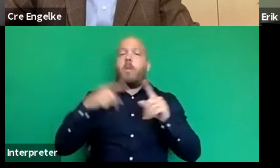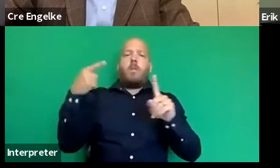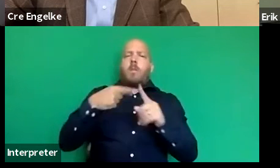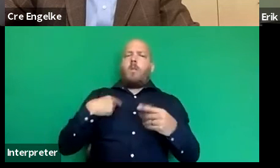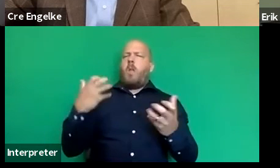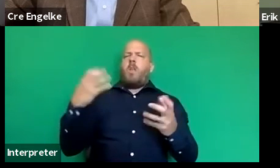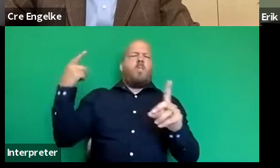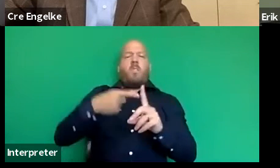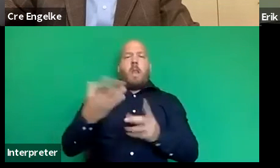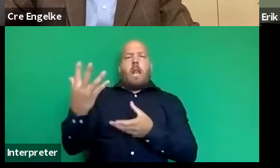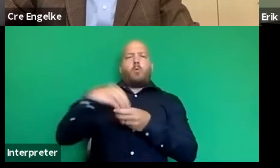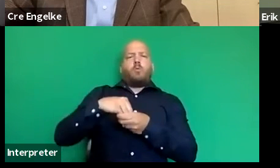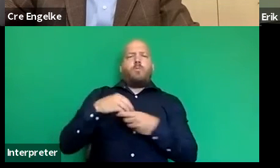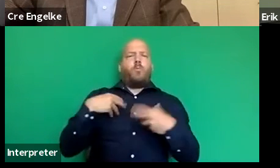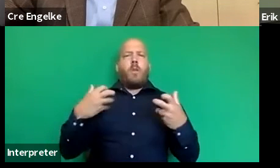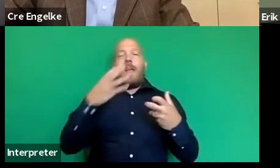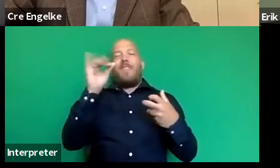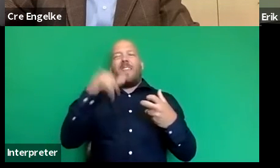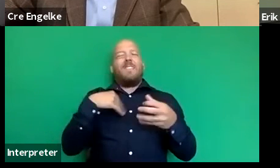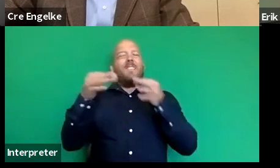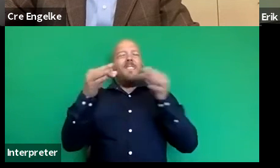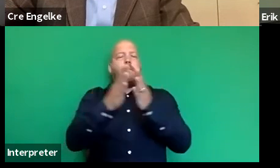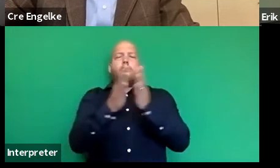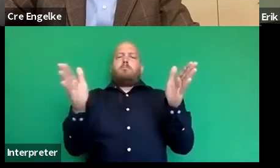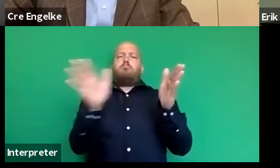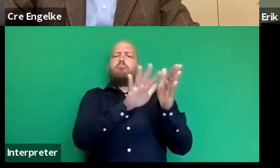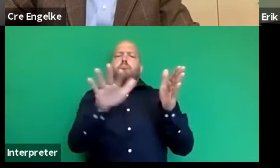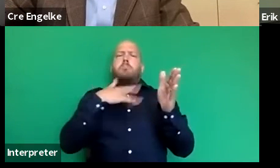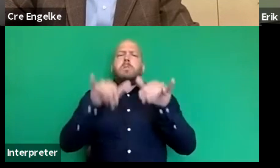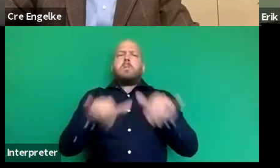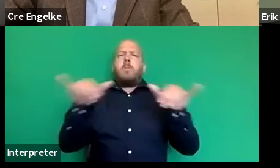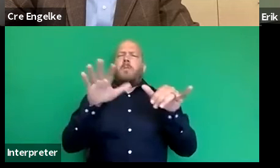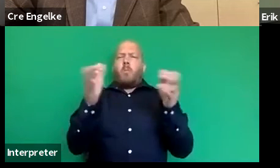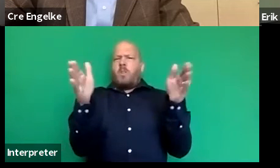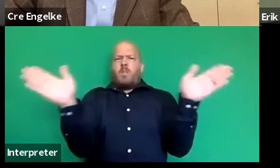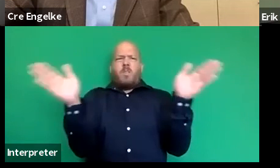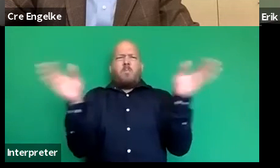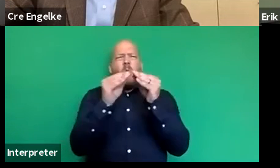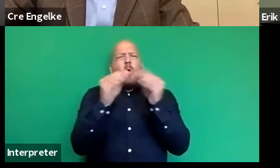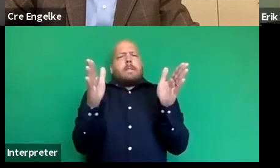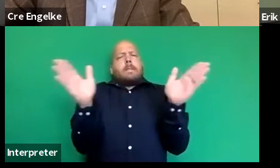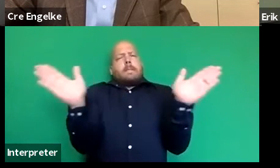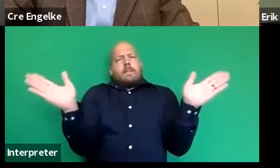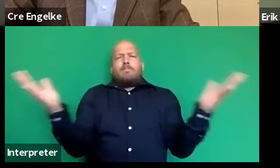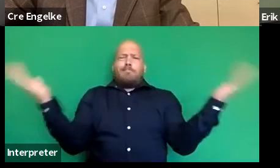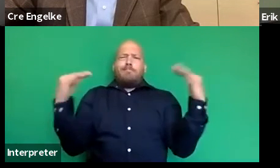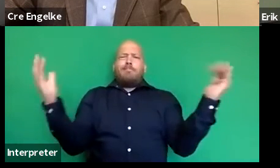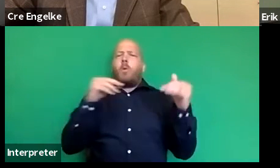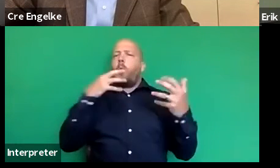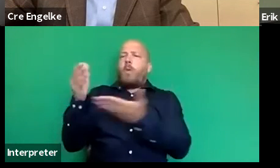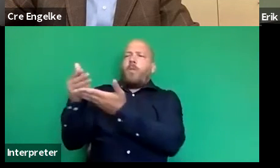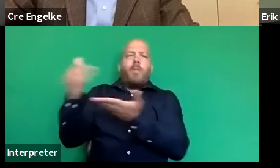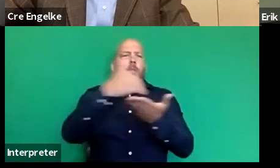so that more people are included in the ability to use and make use of ASR